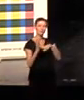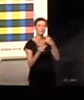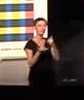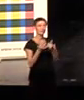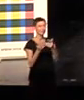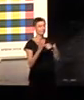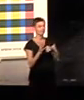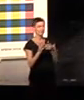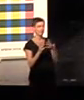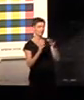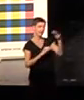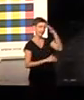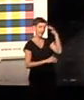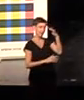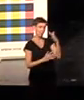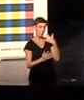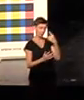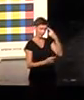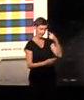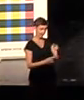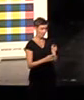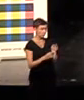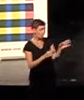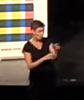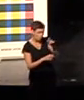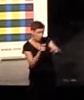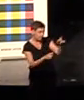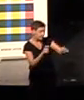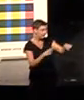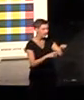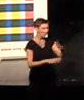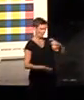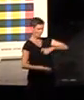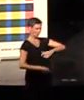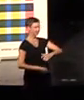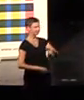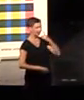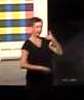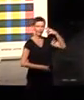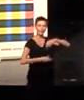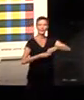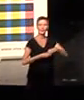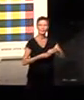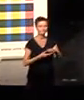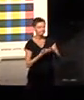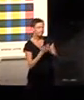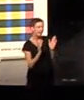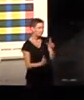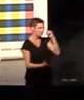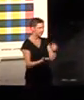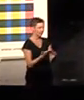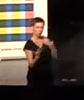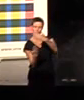one you start from the idea that not all inhabitants napoleon mijn scampi in you have to determine